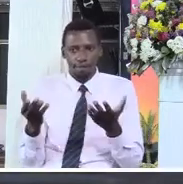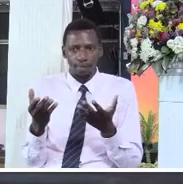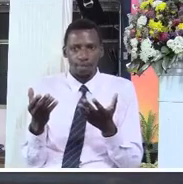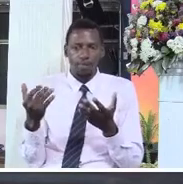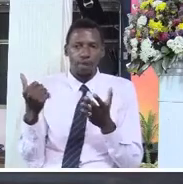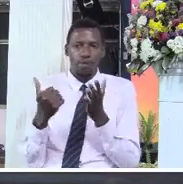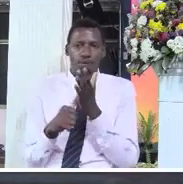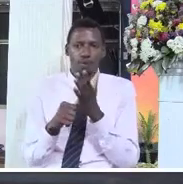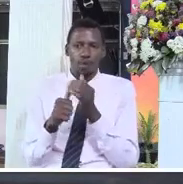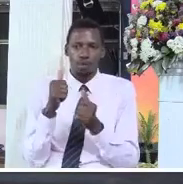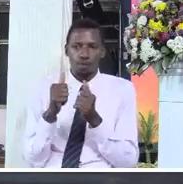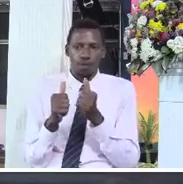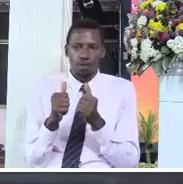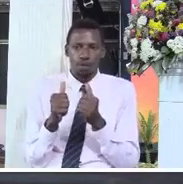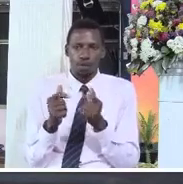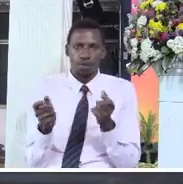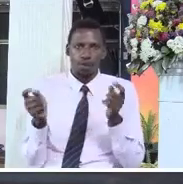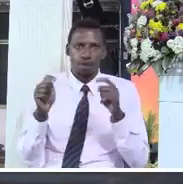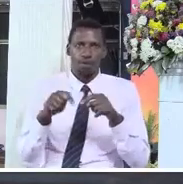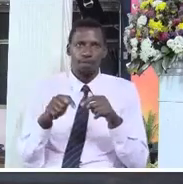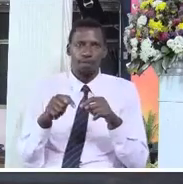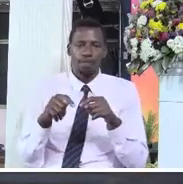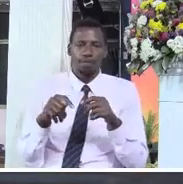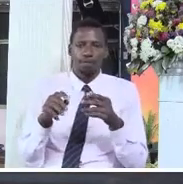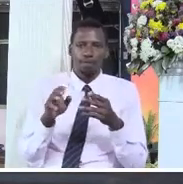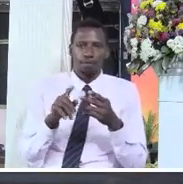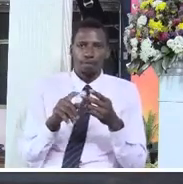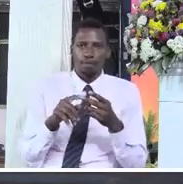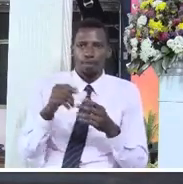come, ranging from all that. Political.